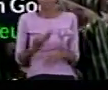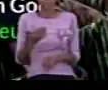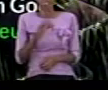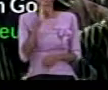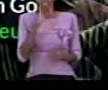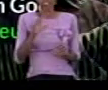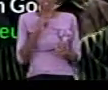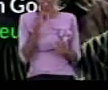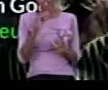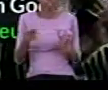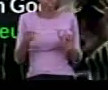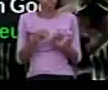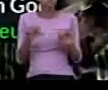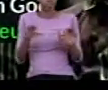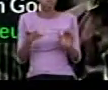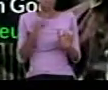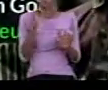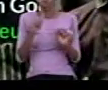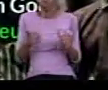nothing impossible,